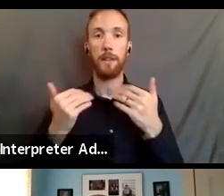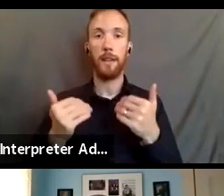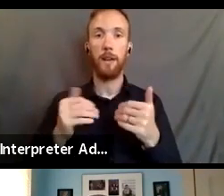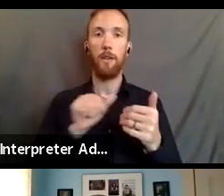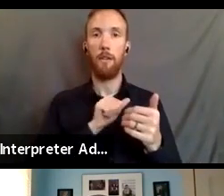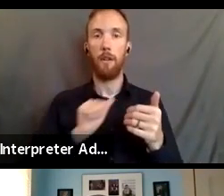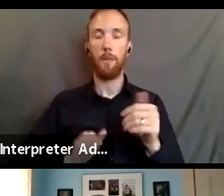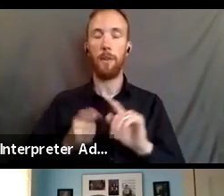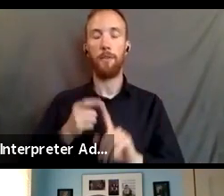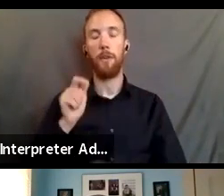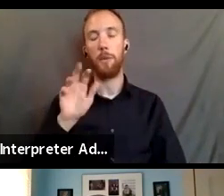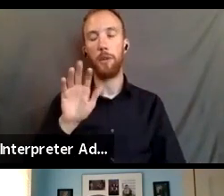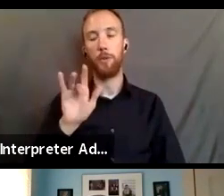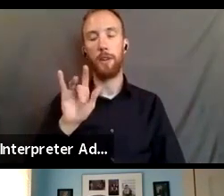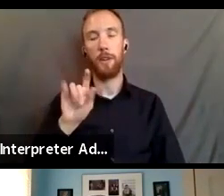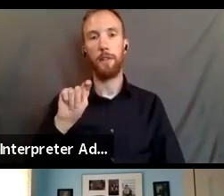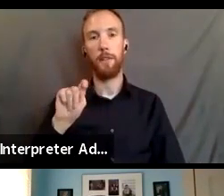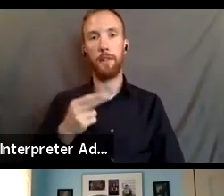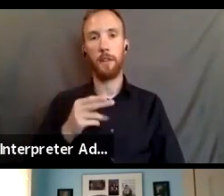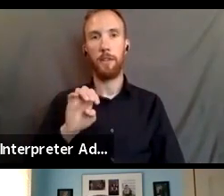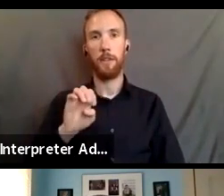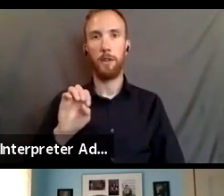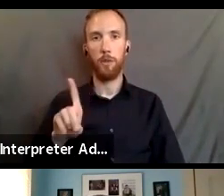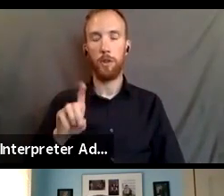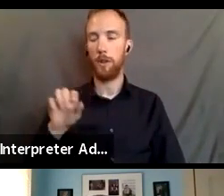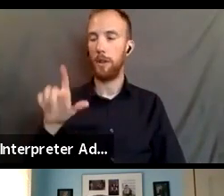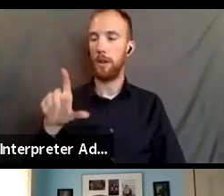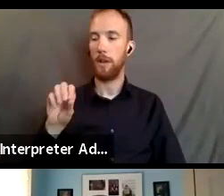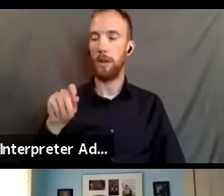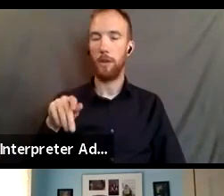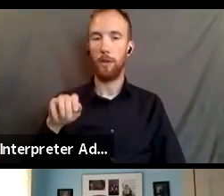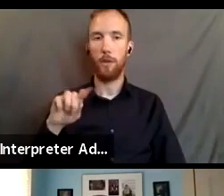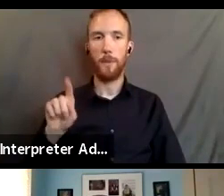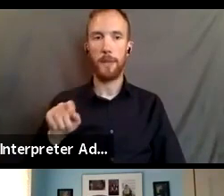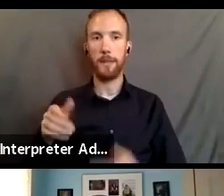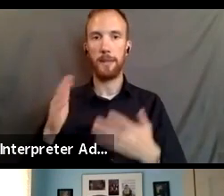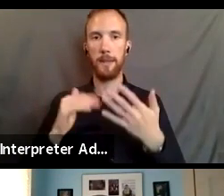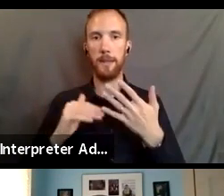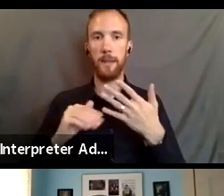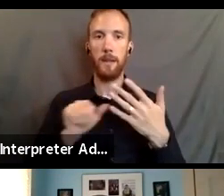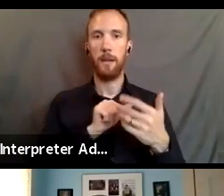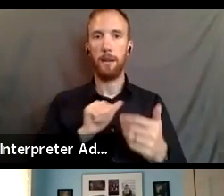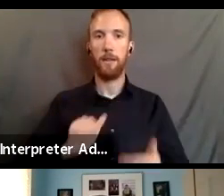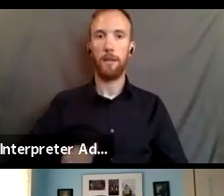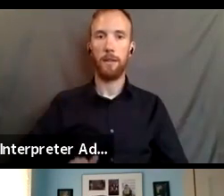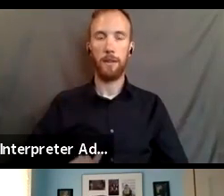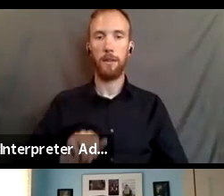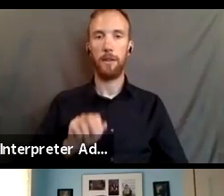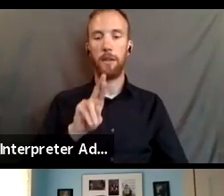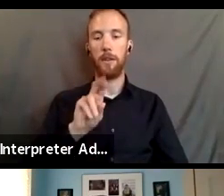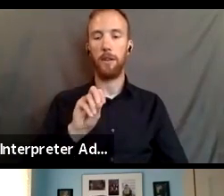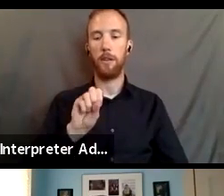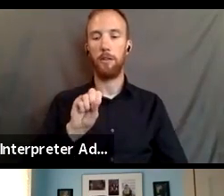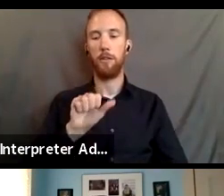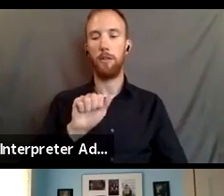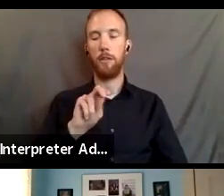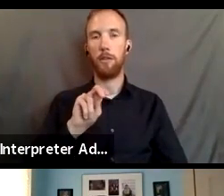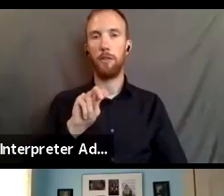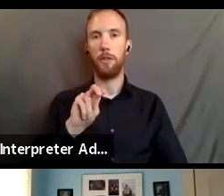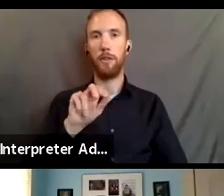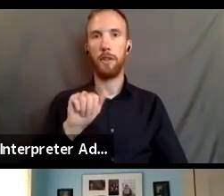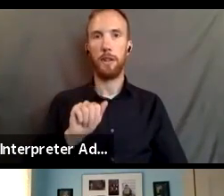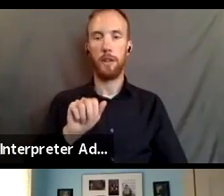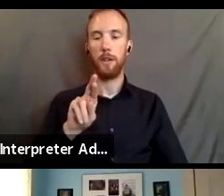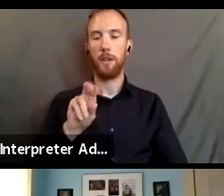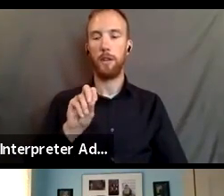25th ward byron sancho lopez followed by alderwoman rosanna rodriguez sanchez from the